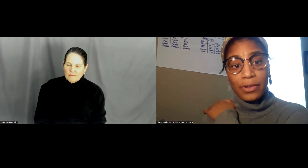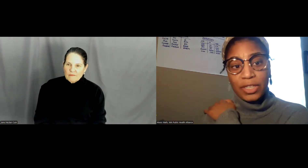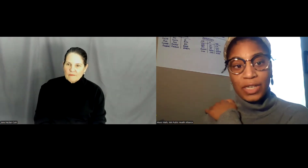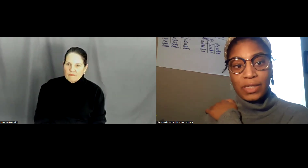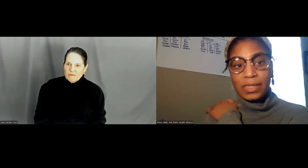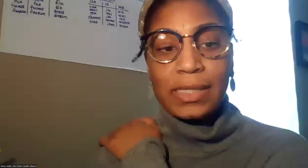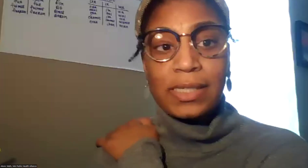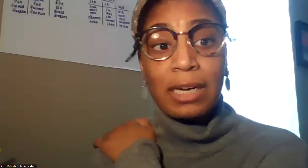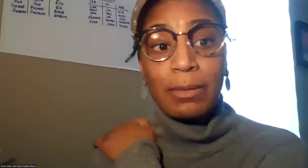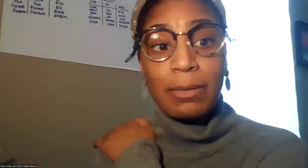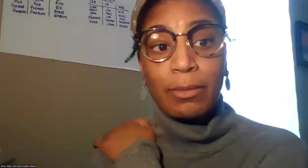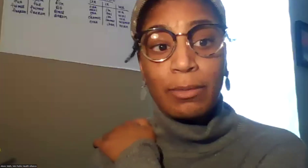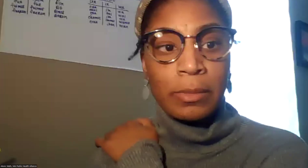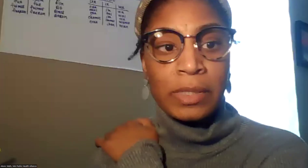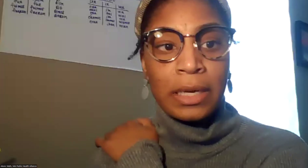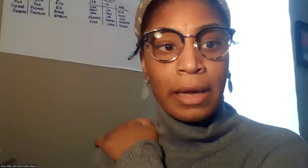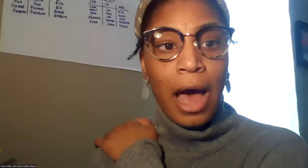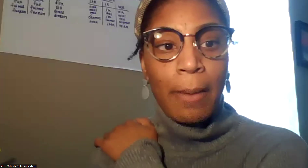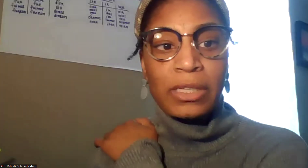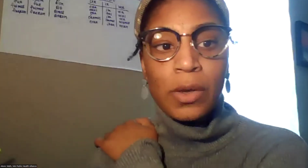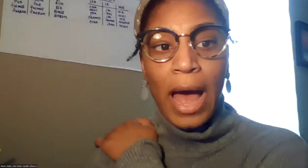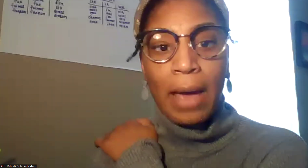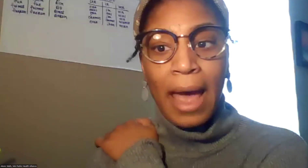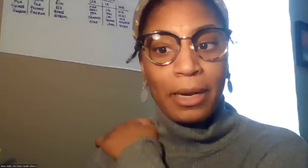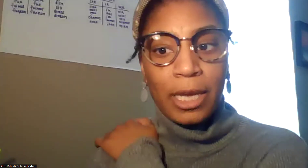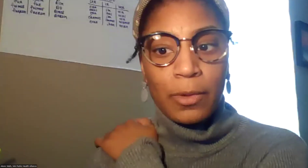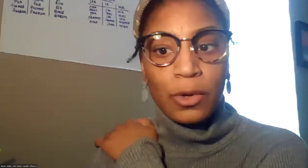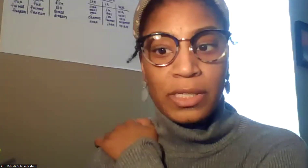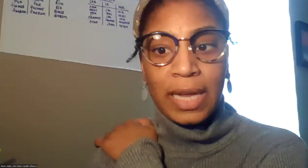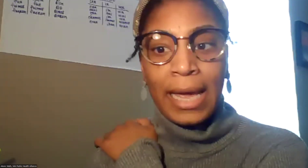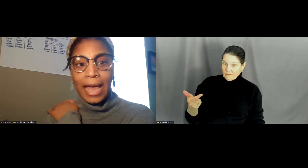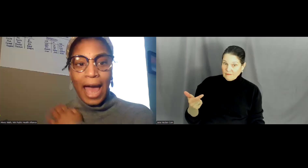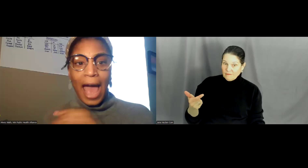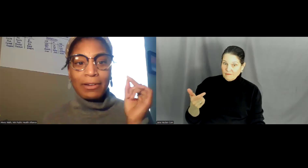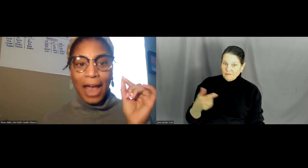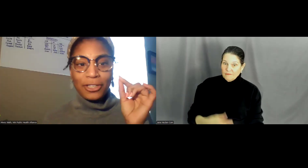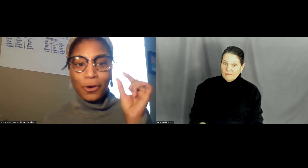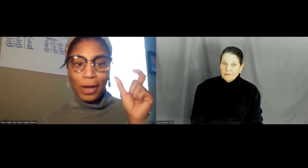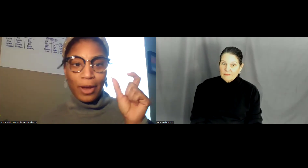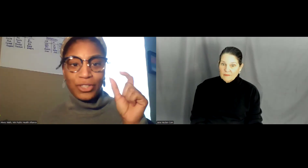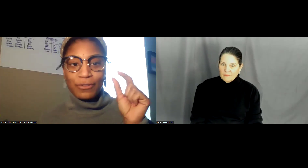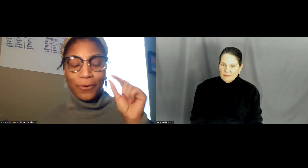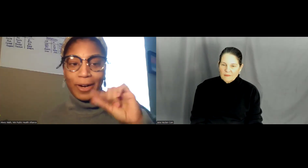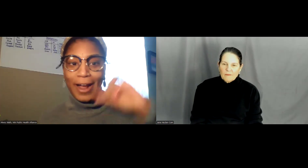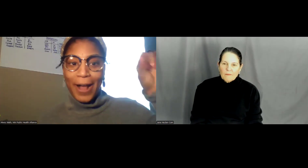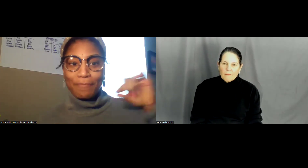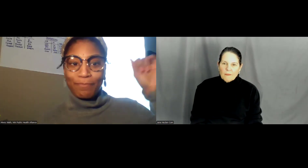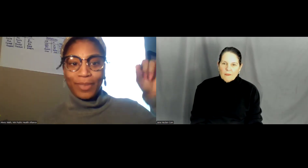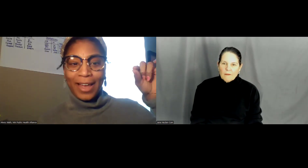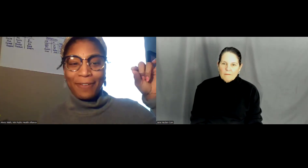justice, housing justice, and sustainable food systems. And so I'm happy to be here with you all today. Actually, quick question